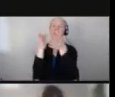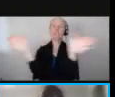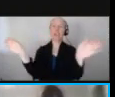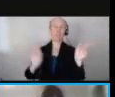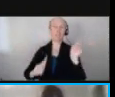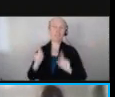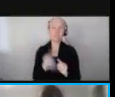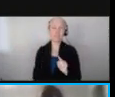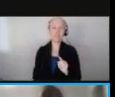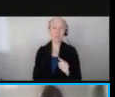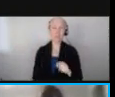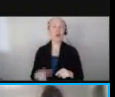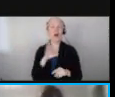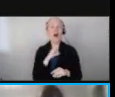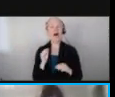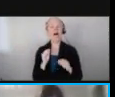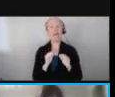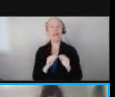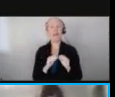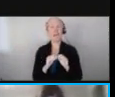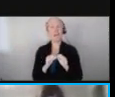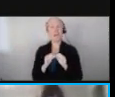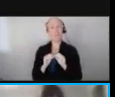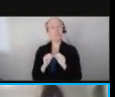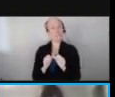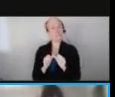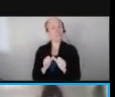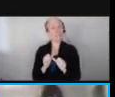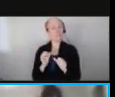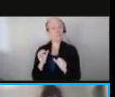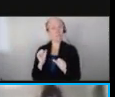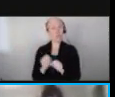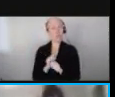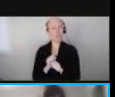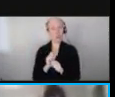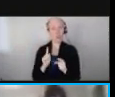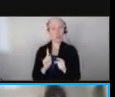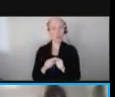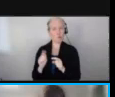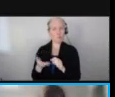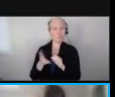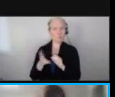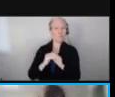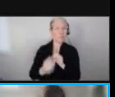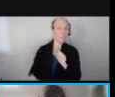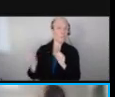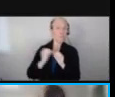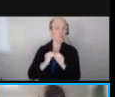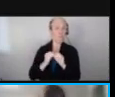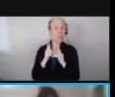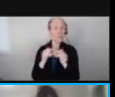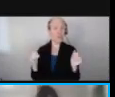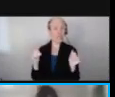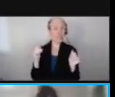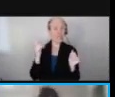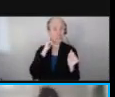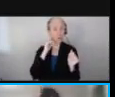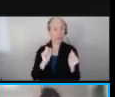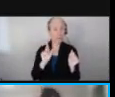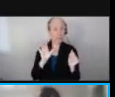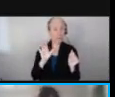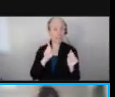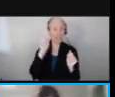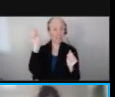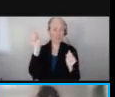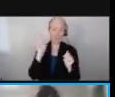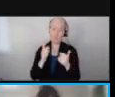and that ongoing efforts to advance the diversity within spaceflight, be that within NASA's own efforts,